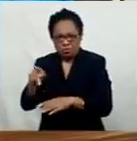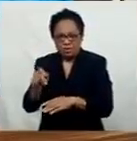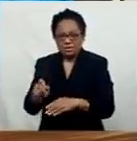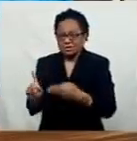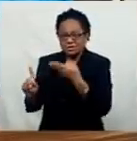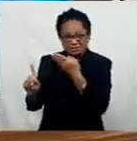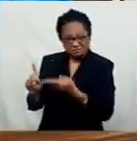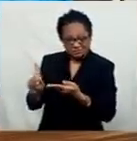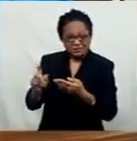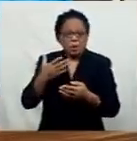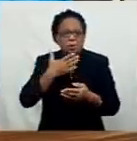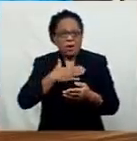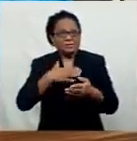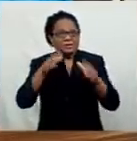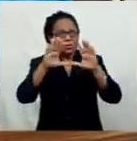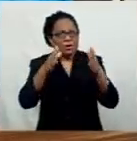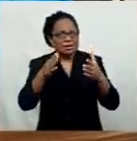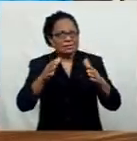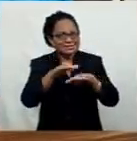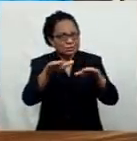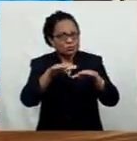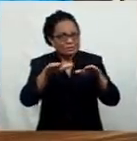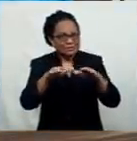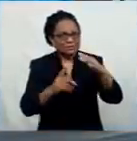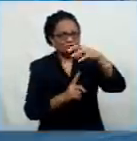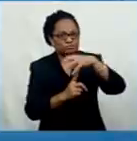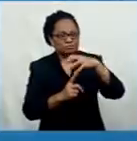spot in the World Swimming Championship in December.